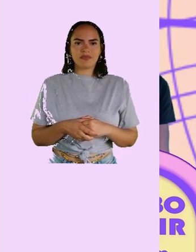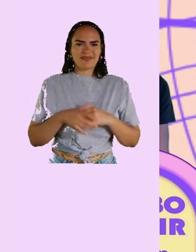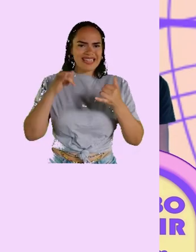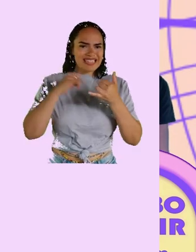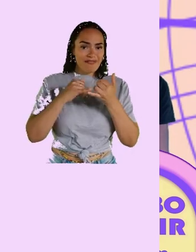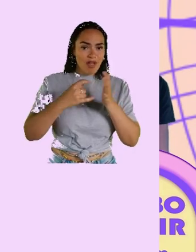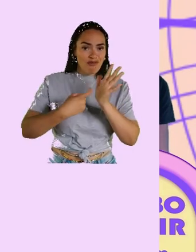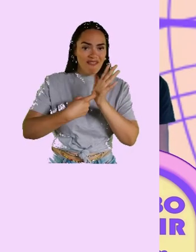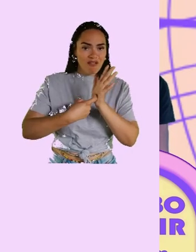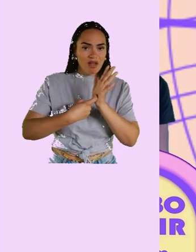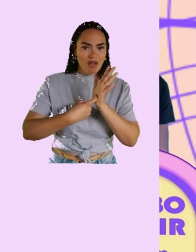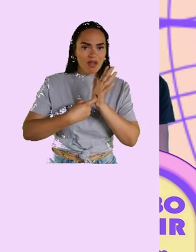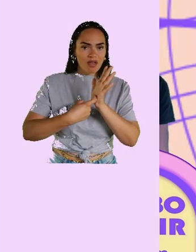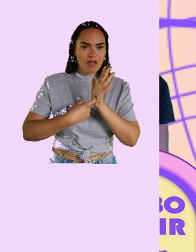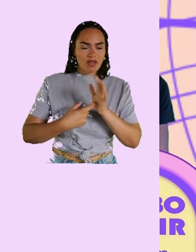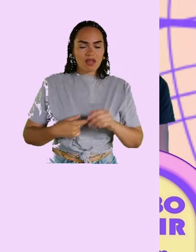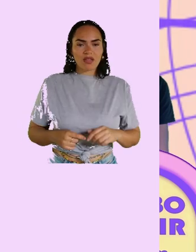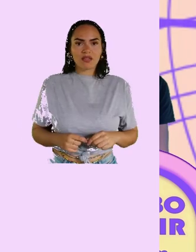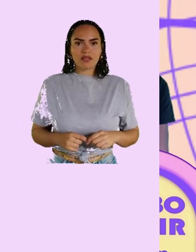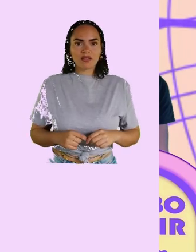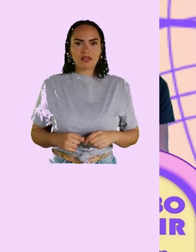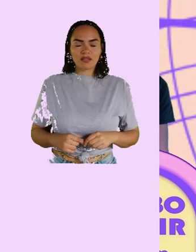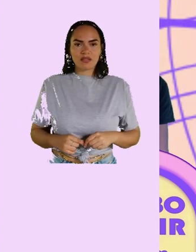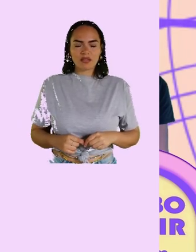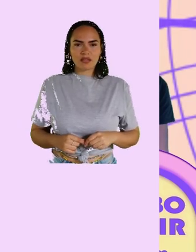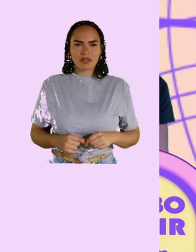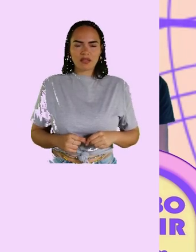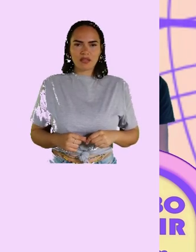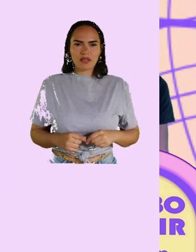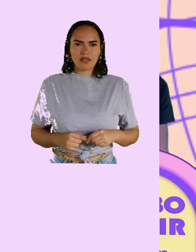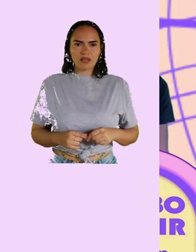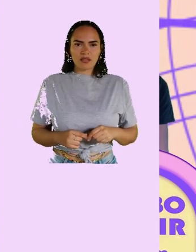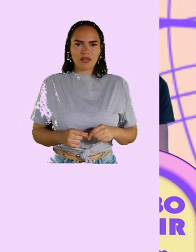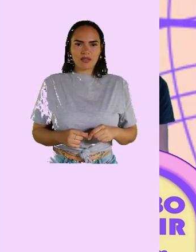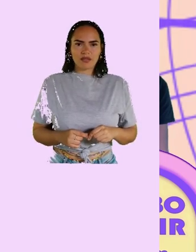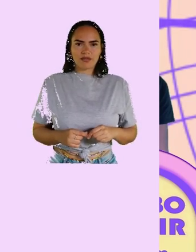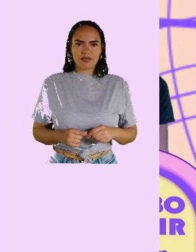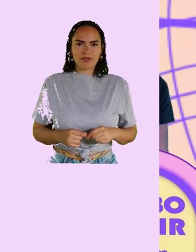Sylvia Rivera? True, but not correct. The average Samiir said, pass.